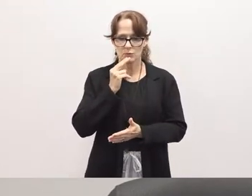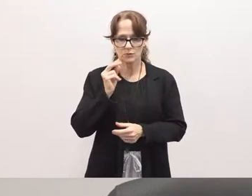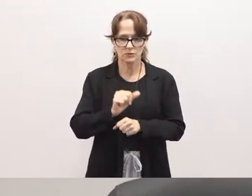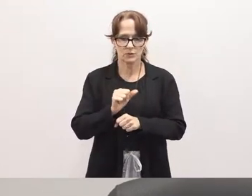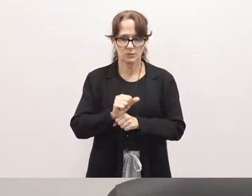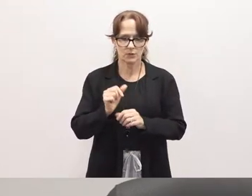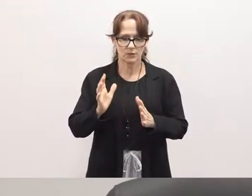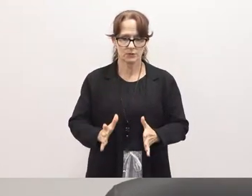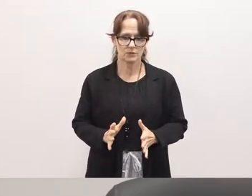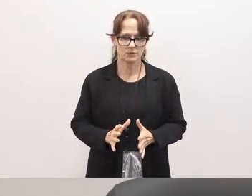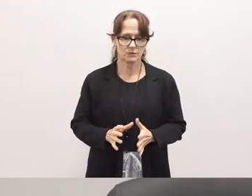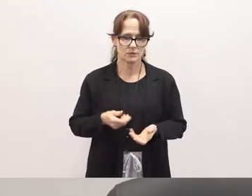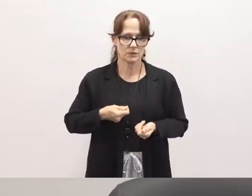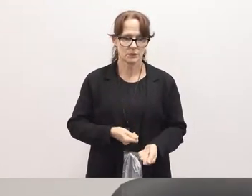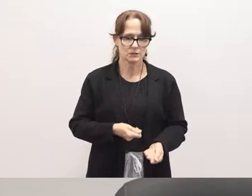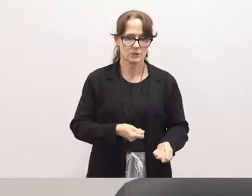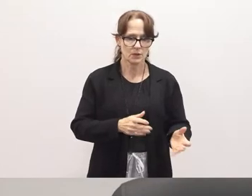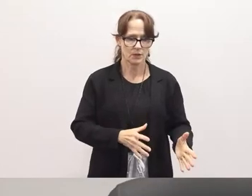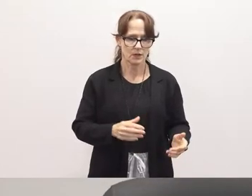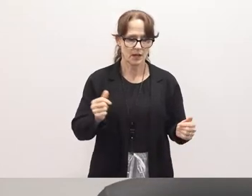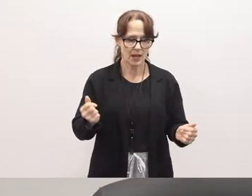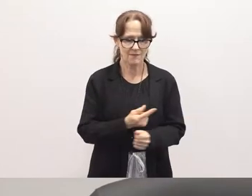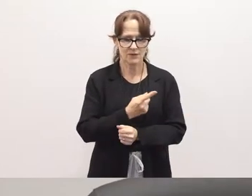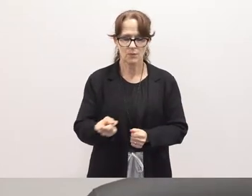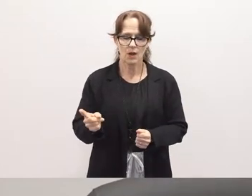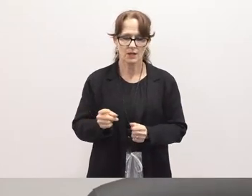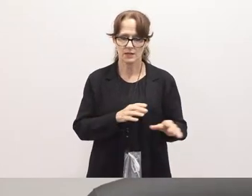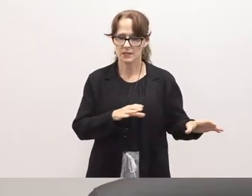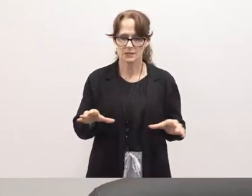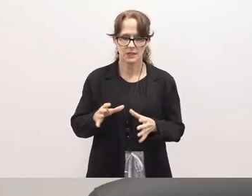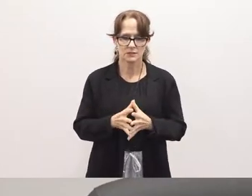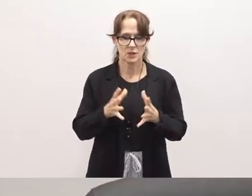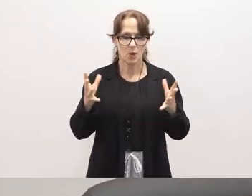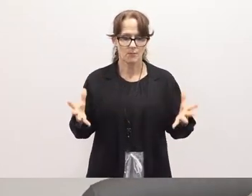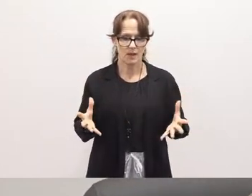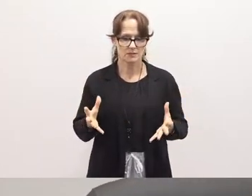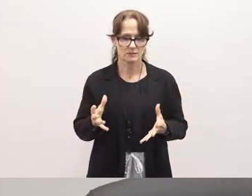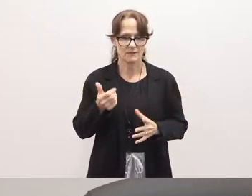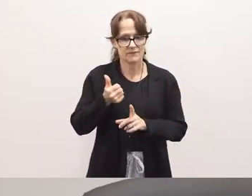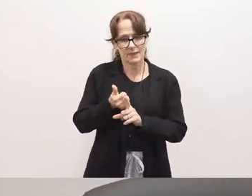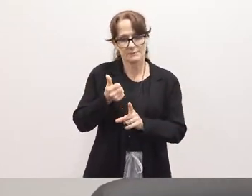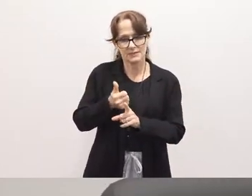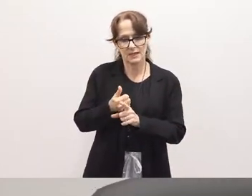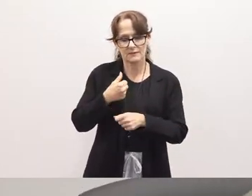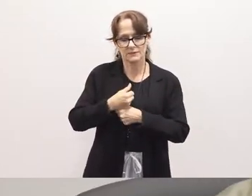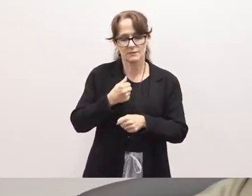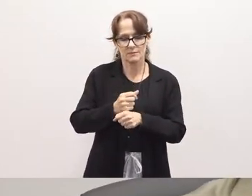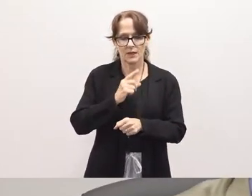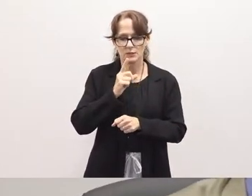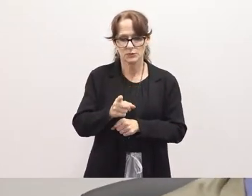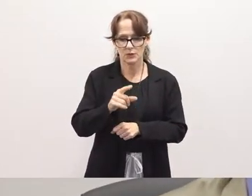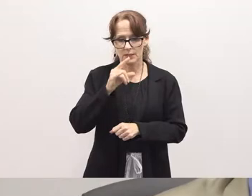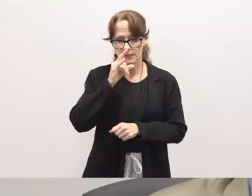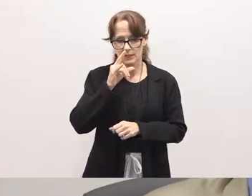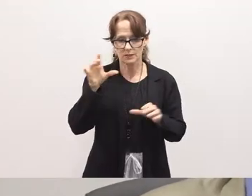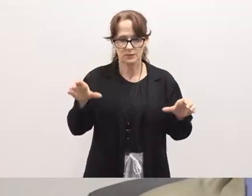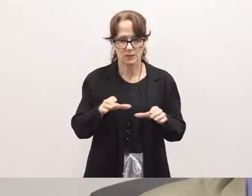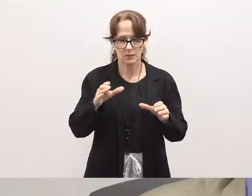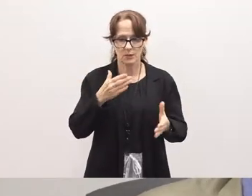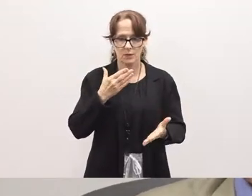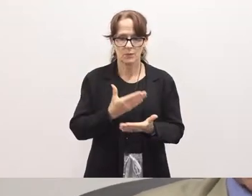and custodians, everybody puts in so much of themselves to make sure that our kids are doing